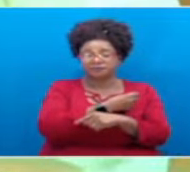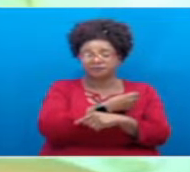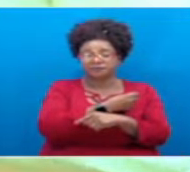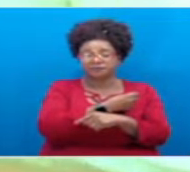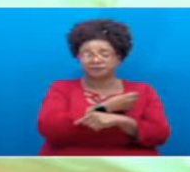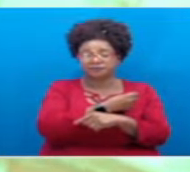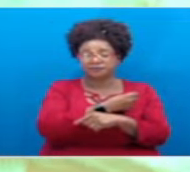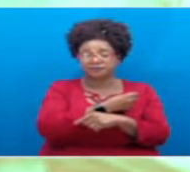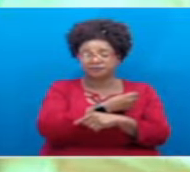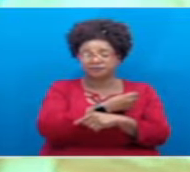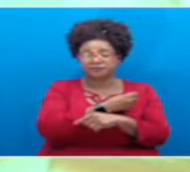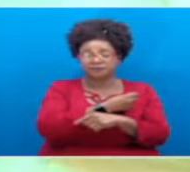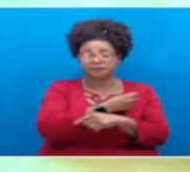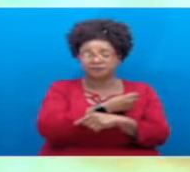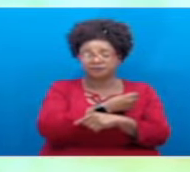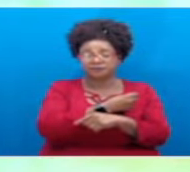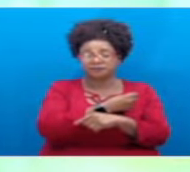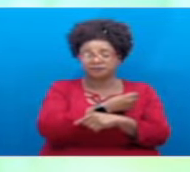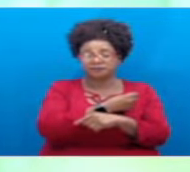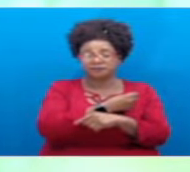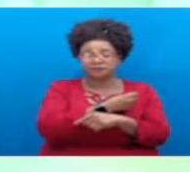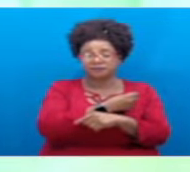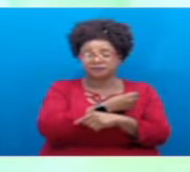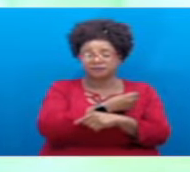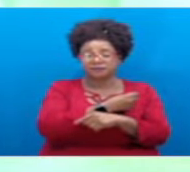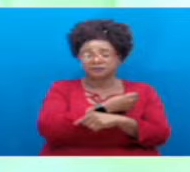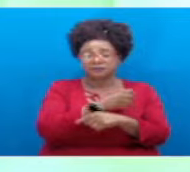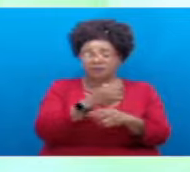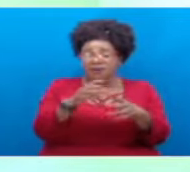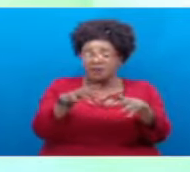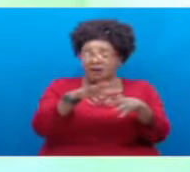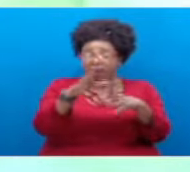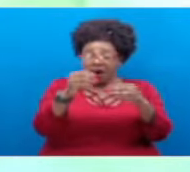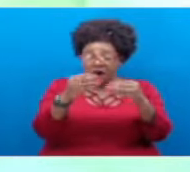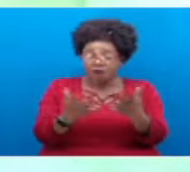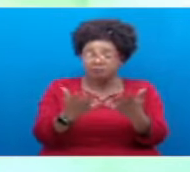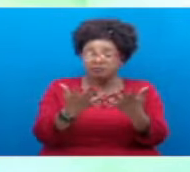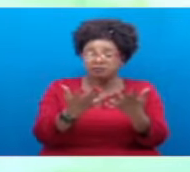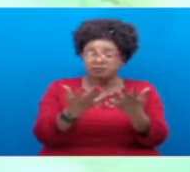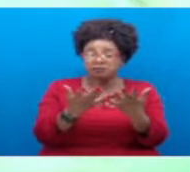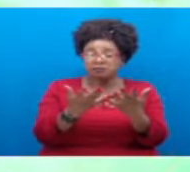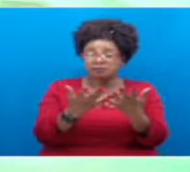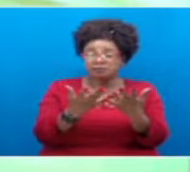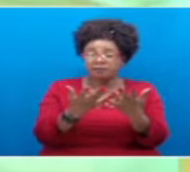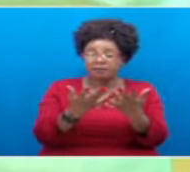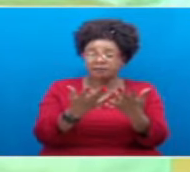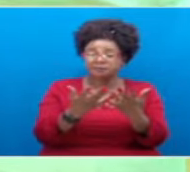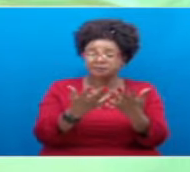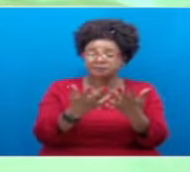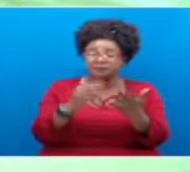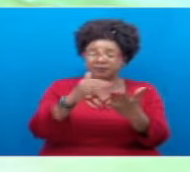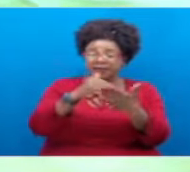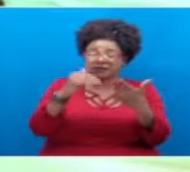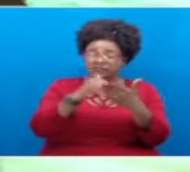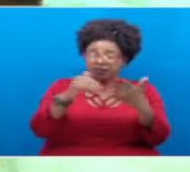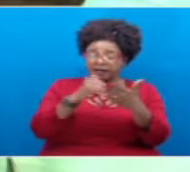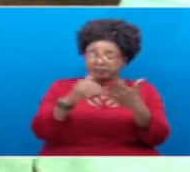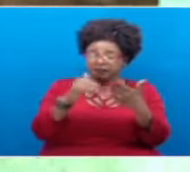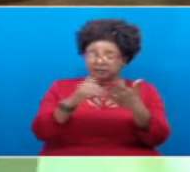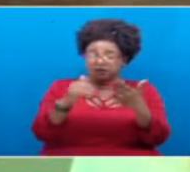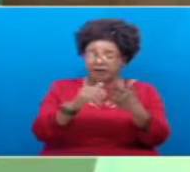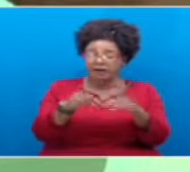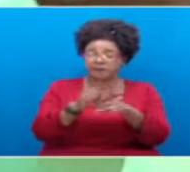these compartments maybe contain? How many slides are those?